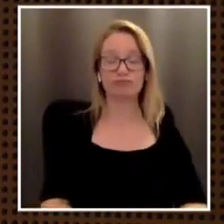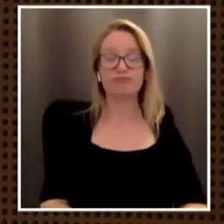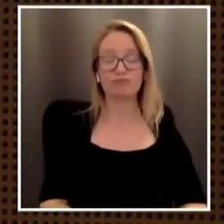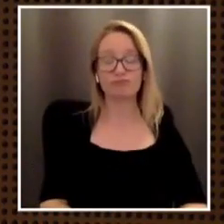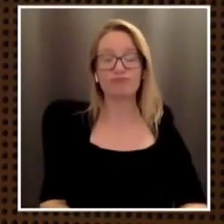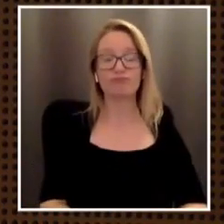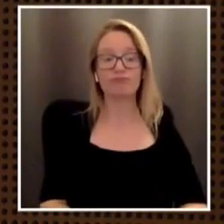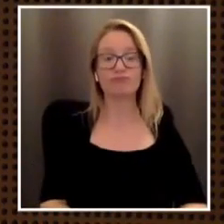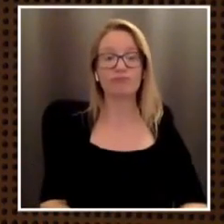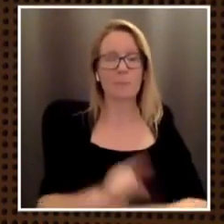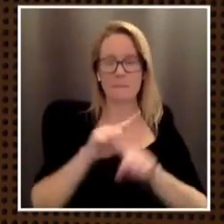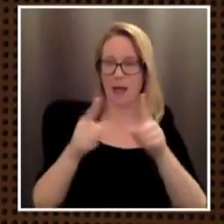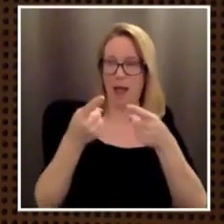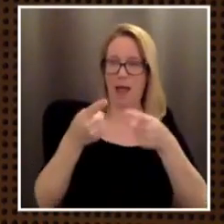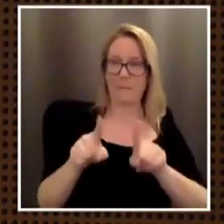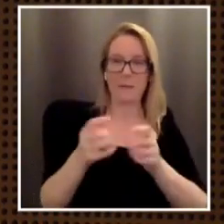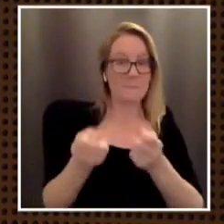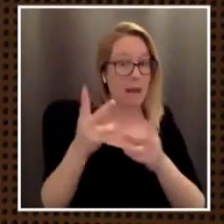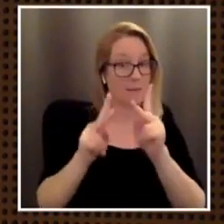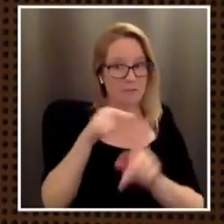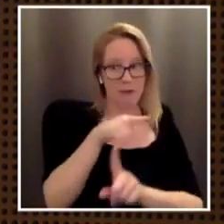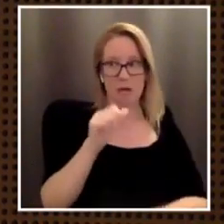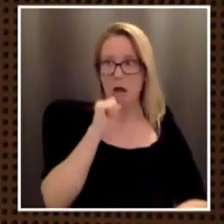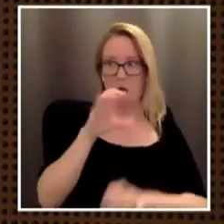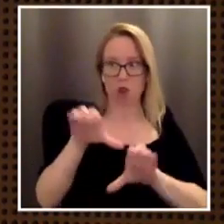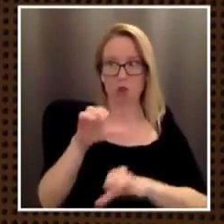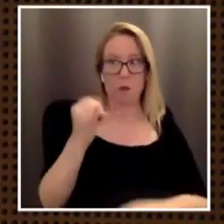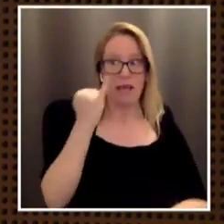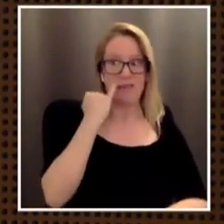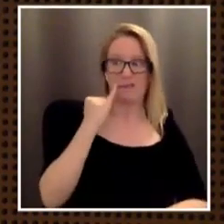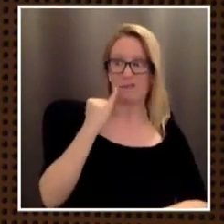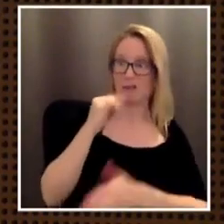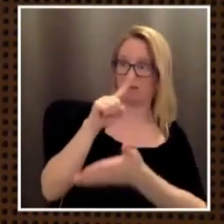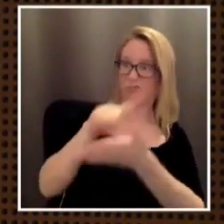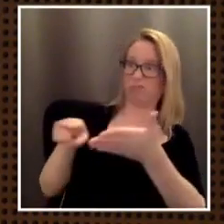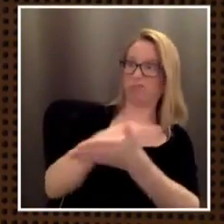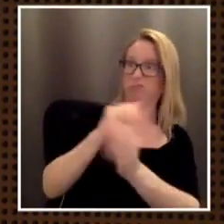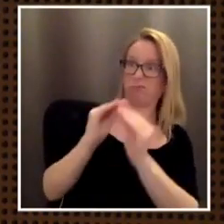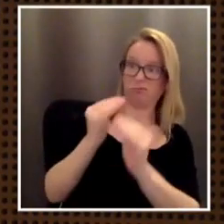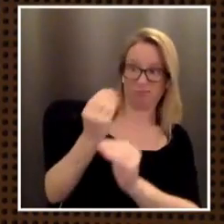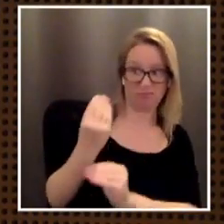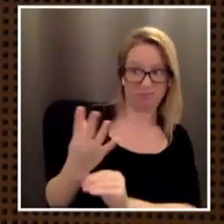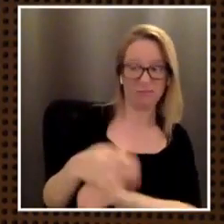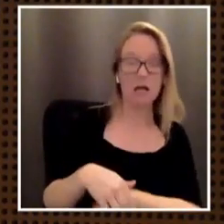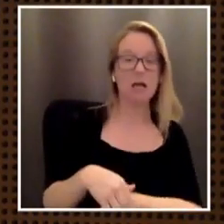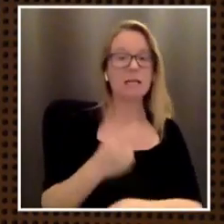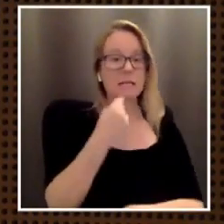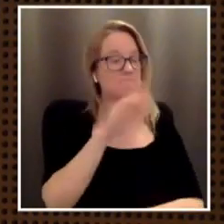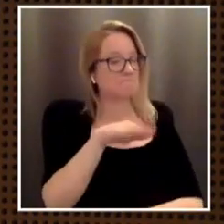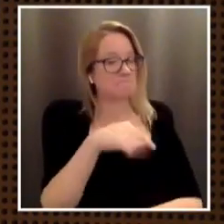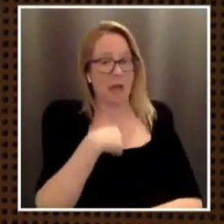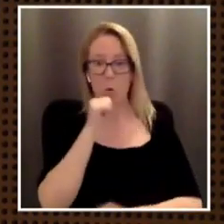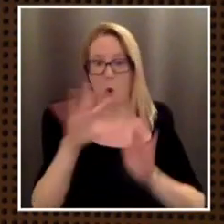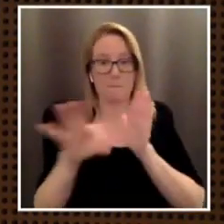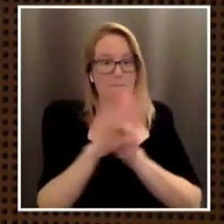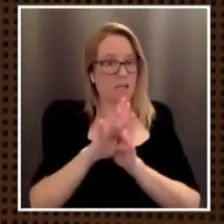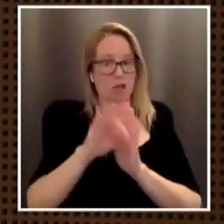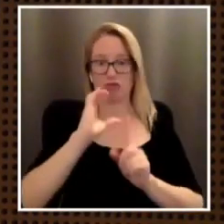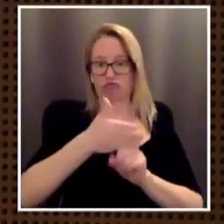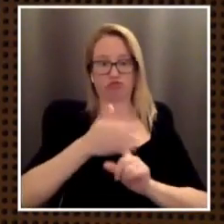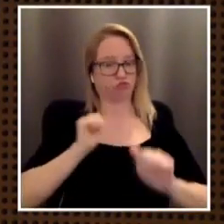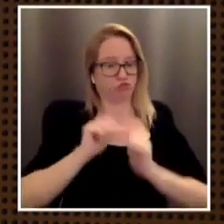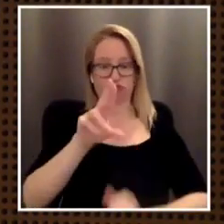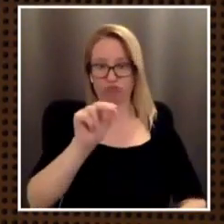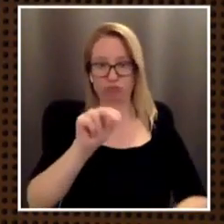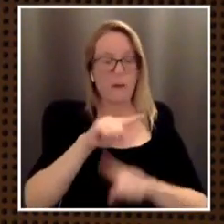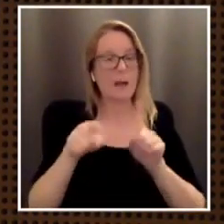But then she did something that a lot of people don't do when they're corrected. She said, I won't cast you, but I would